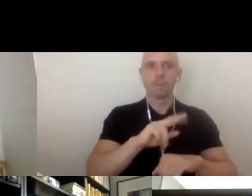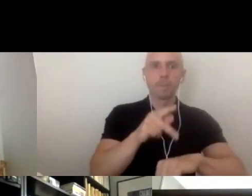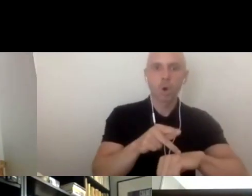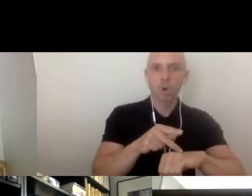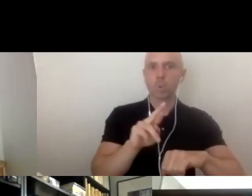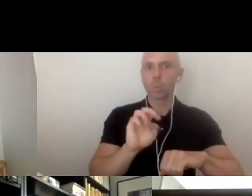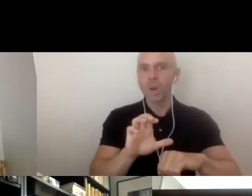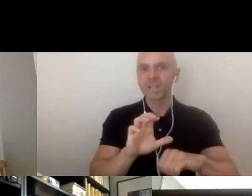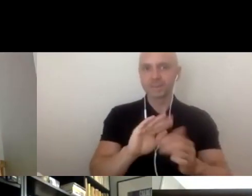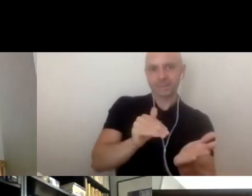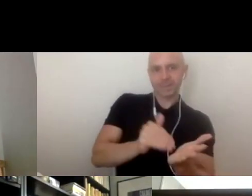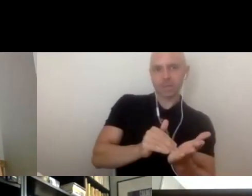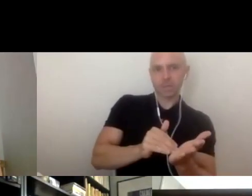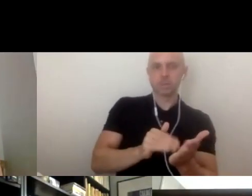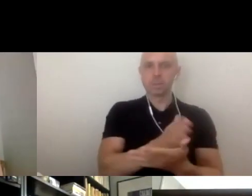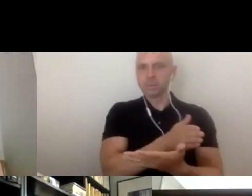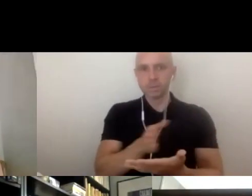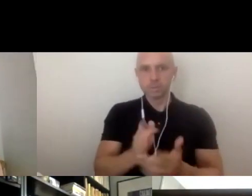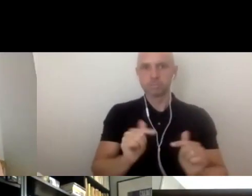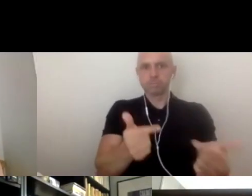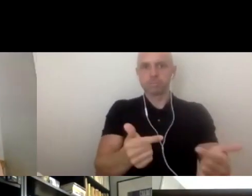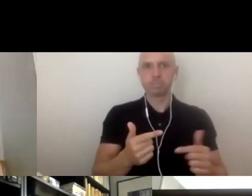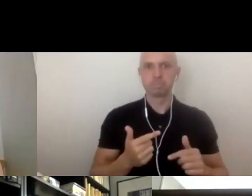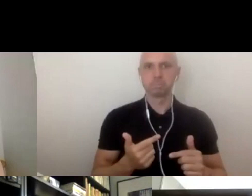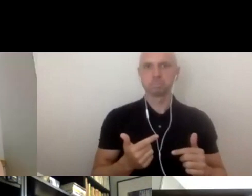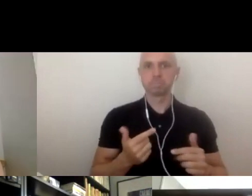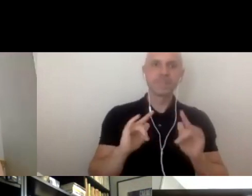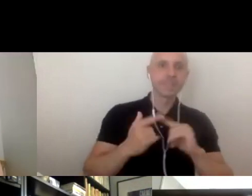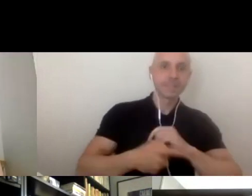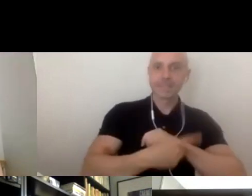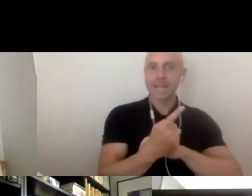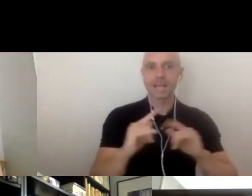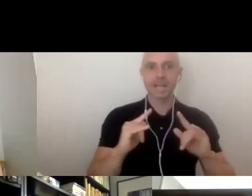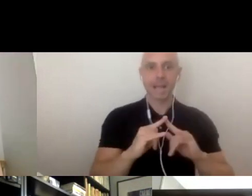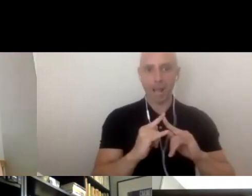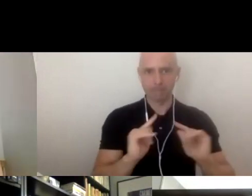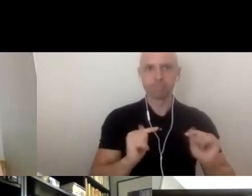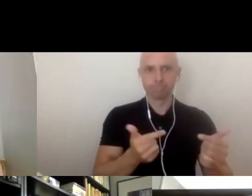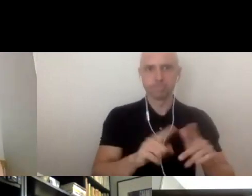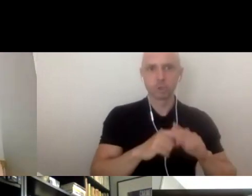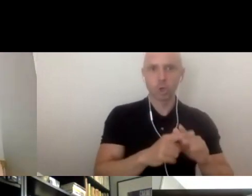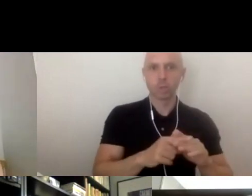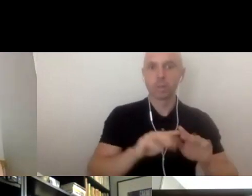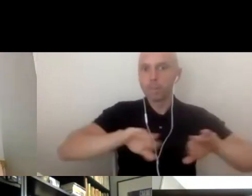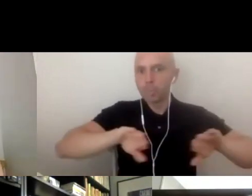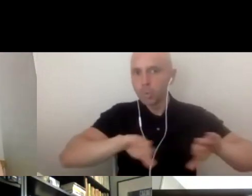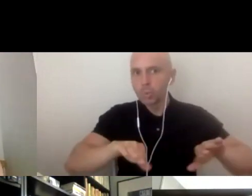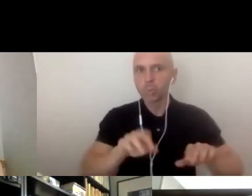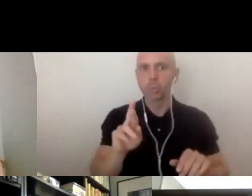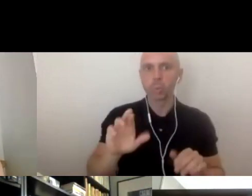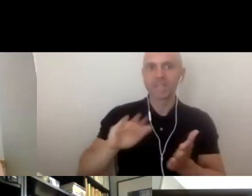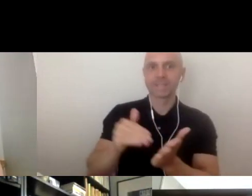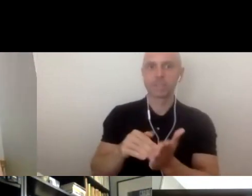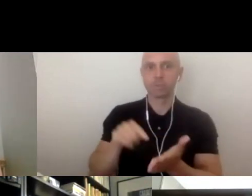day camps for small groups of children. Pools and rec centers have opened with modified access and facilities as of this